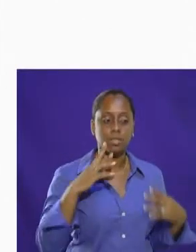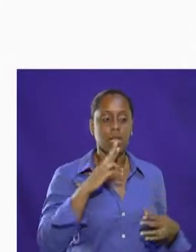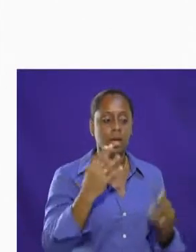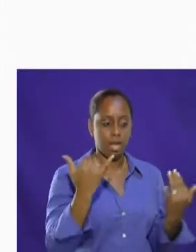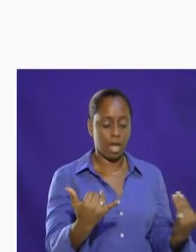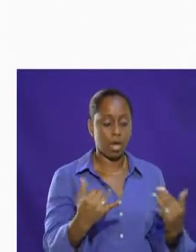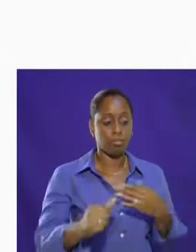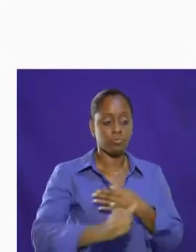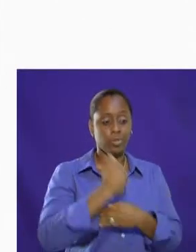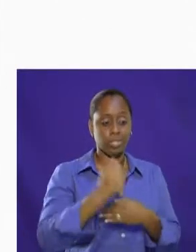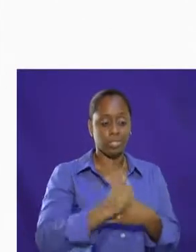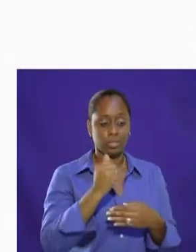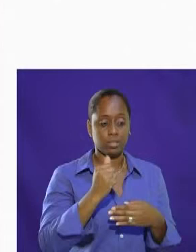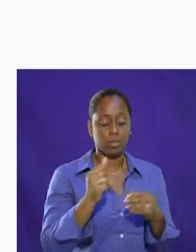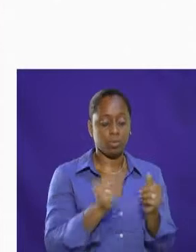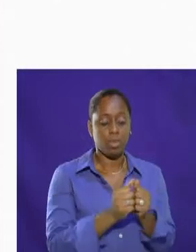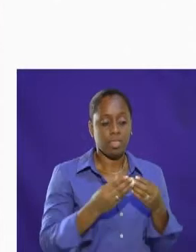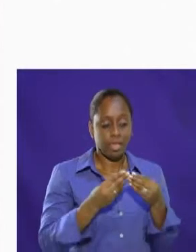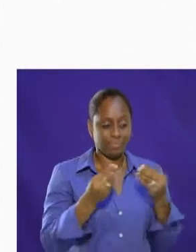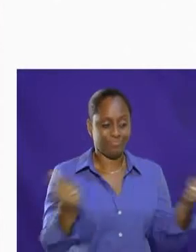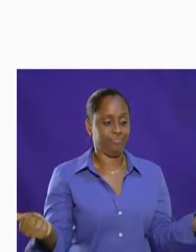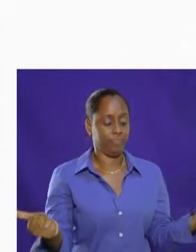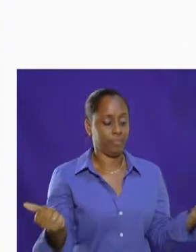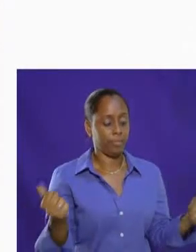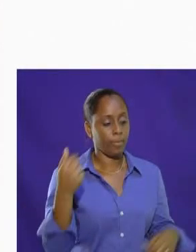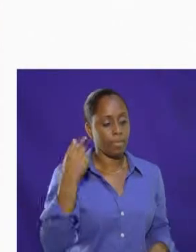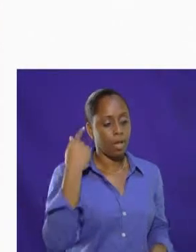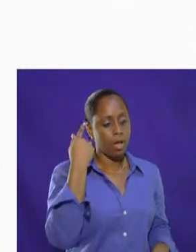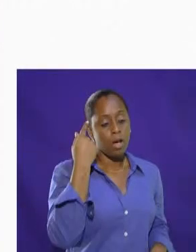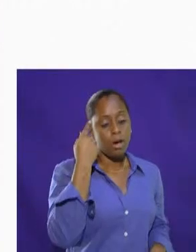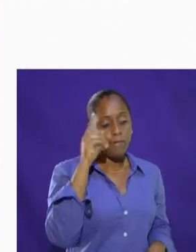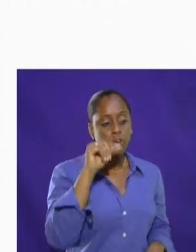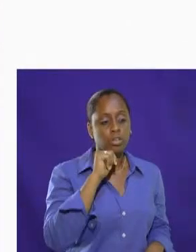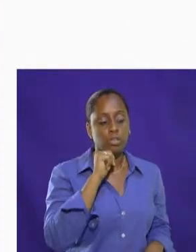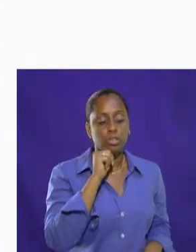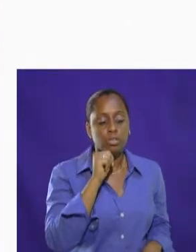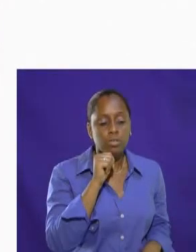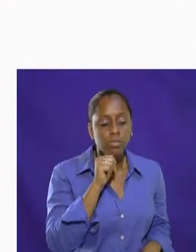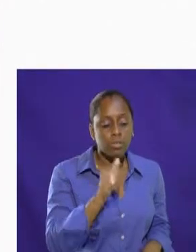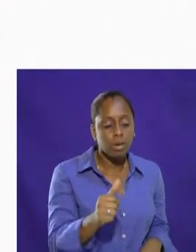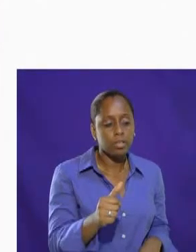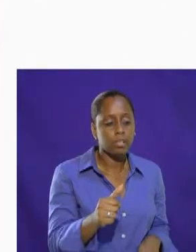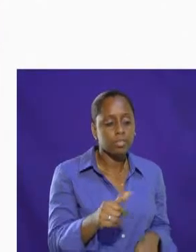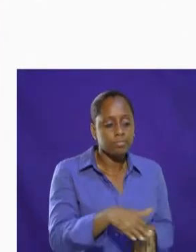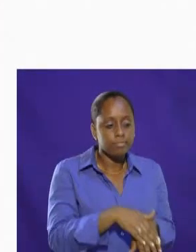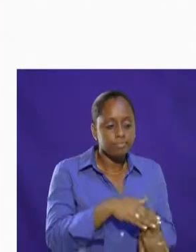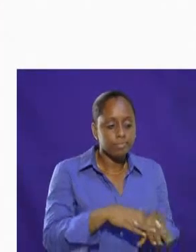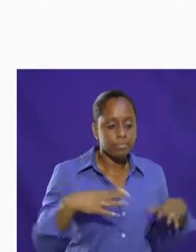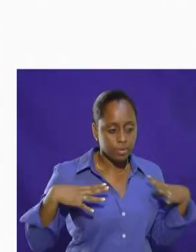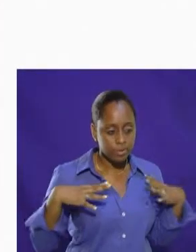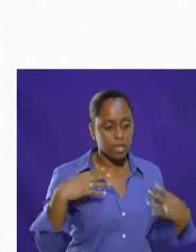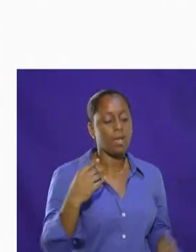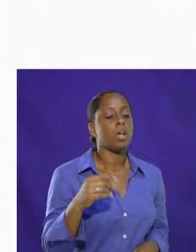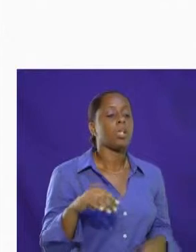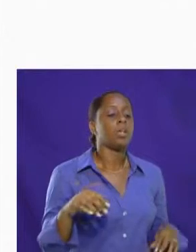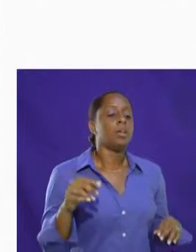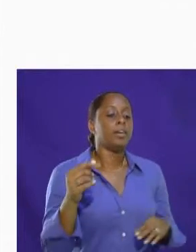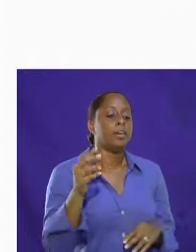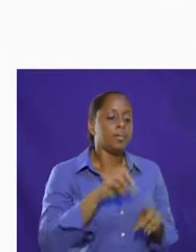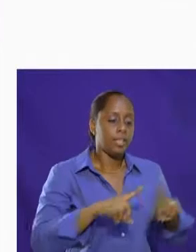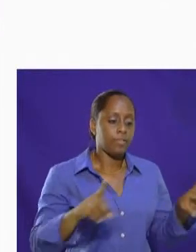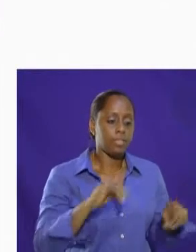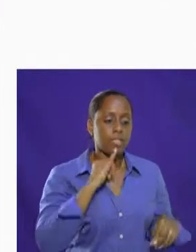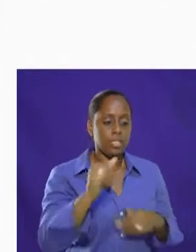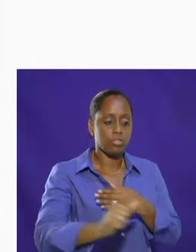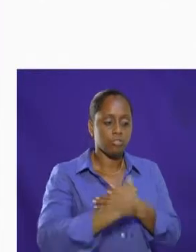are presently threatened with extinction. For non-cultivated species, genetic diversity is threatened